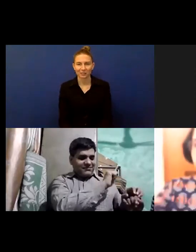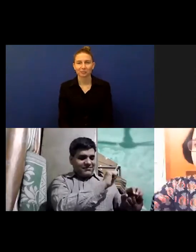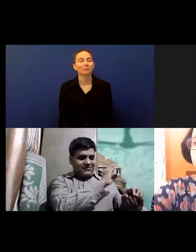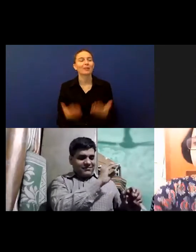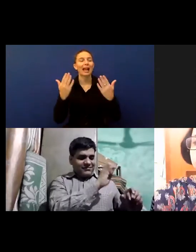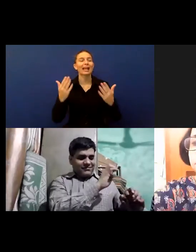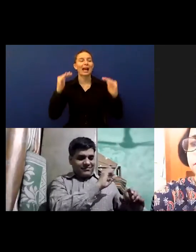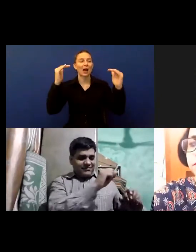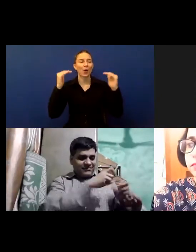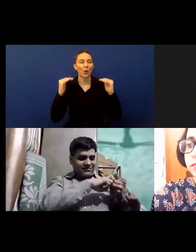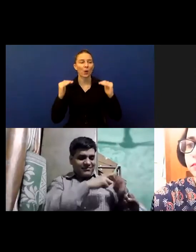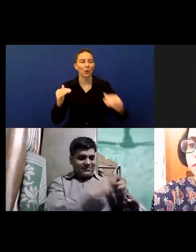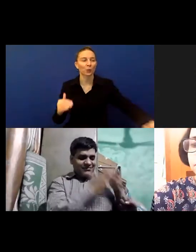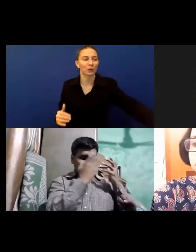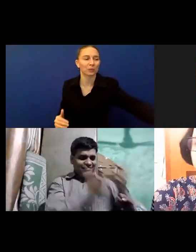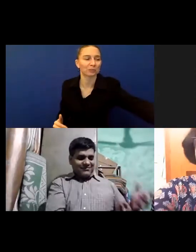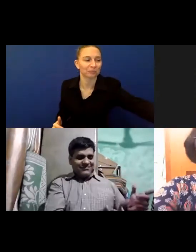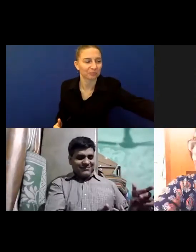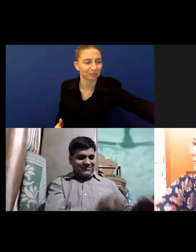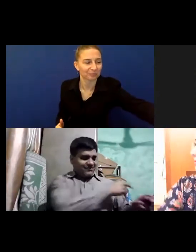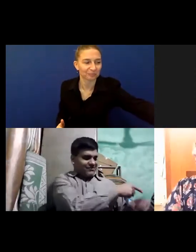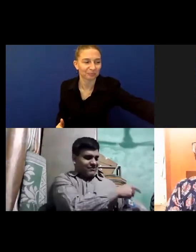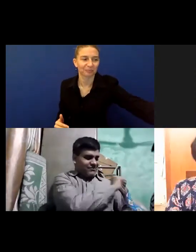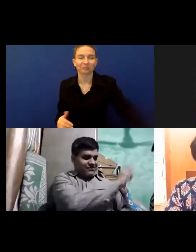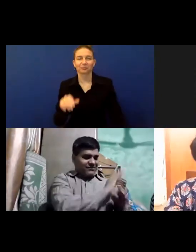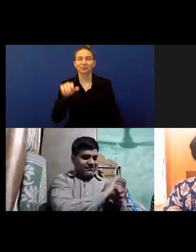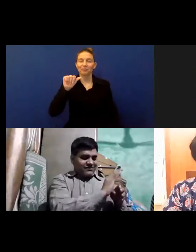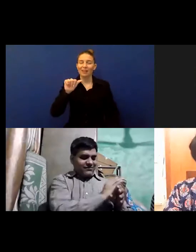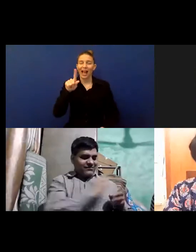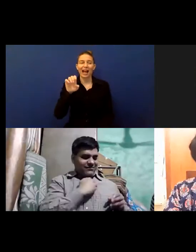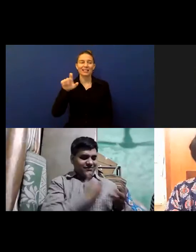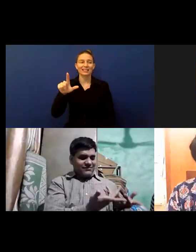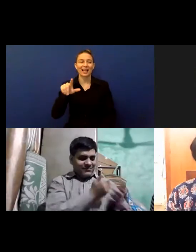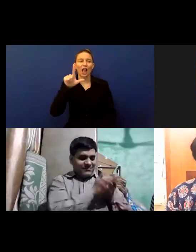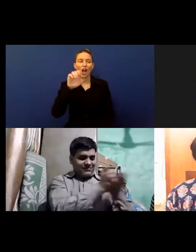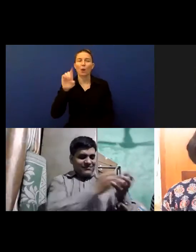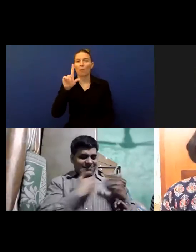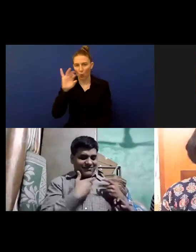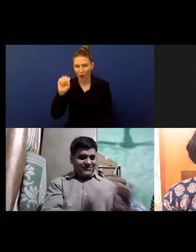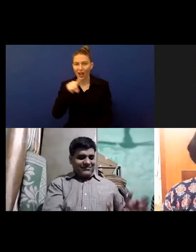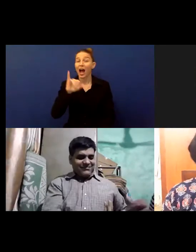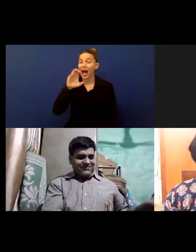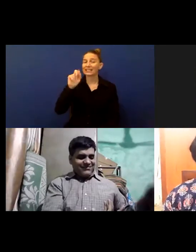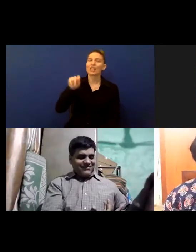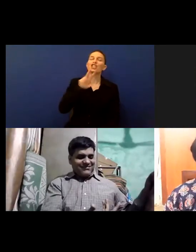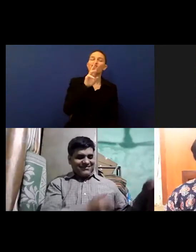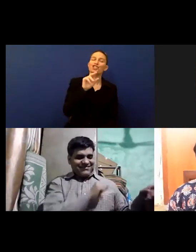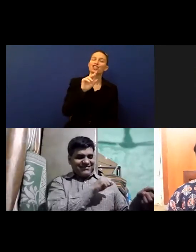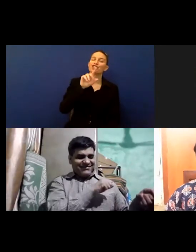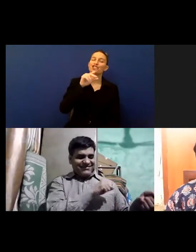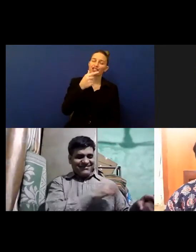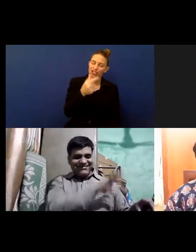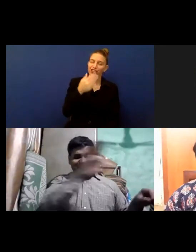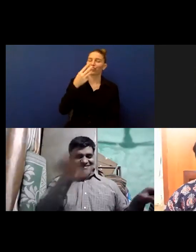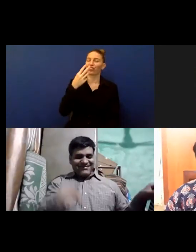to Axel Blois, who's the G3 ICT president, and he will make a